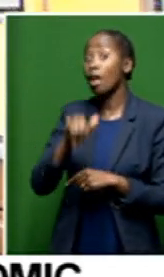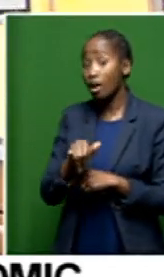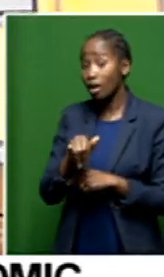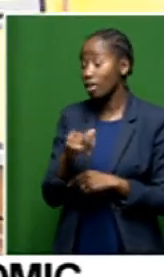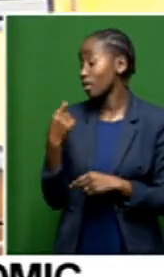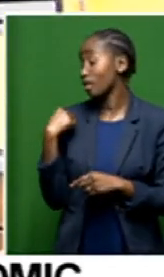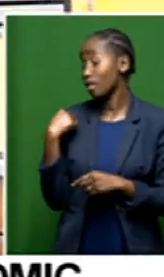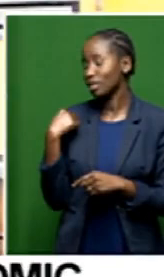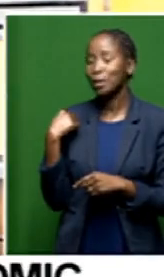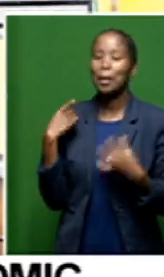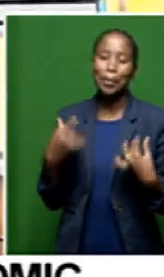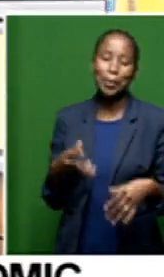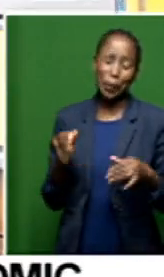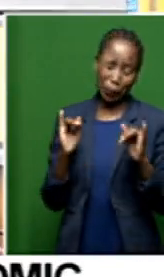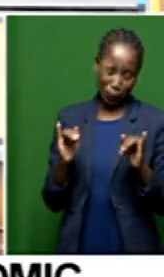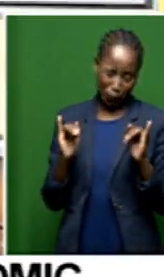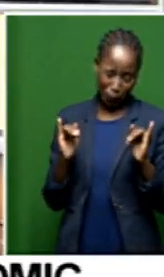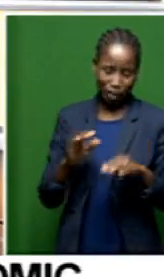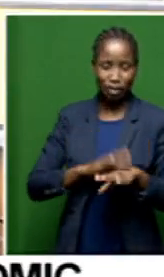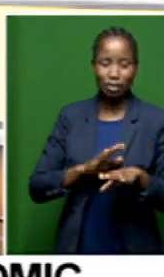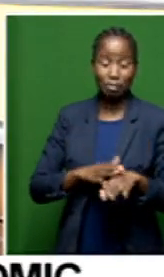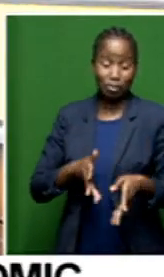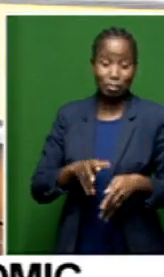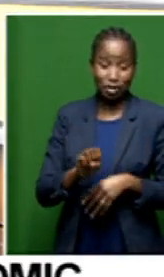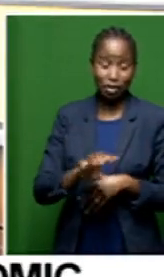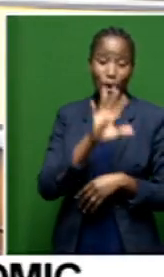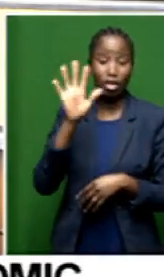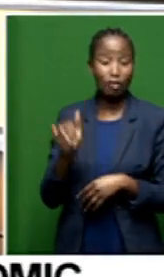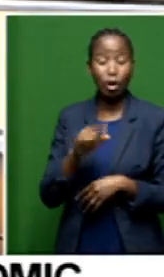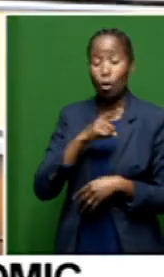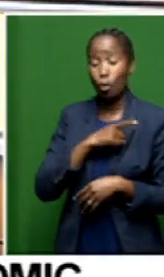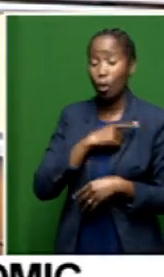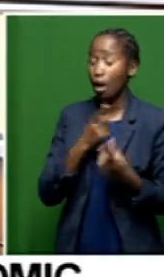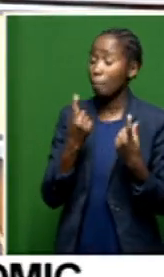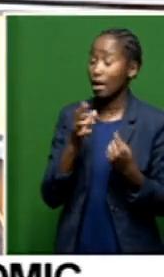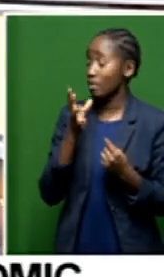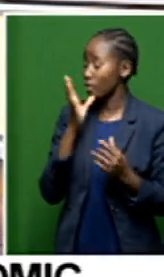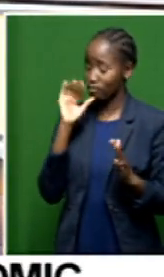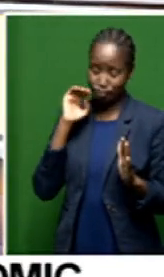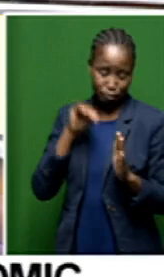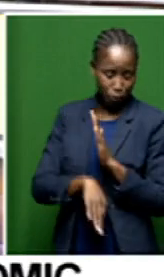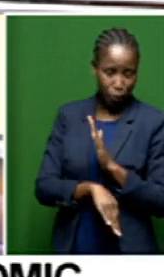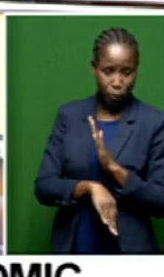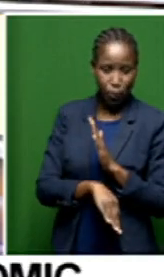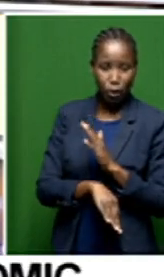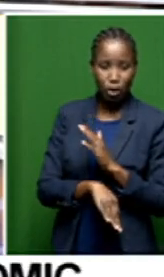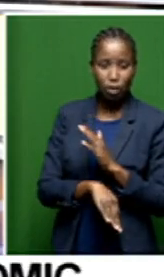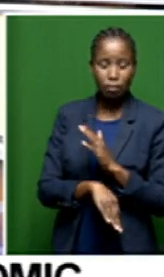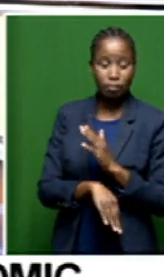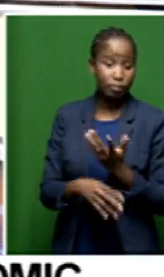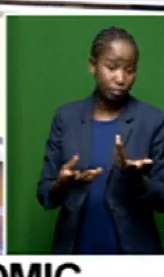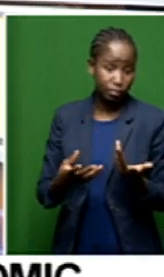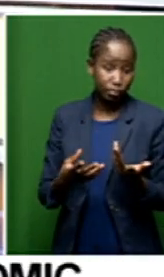very, very bleak time in South Africa's history where billions was lost in terms of, the